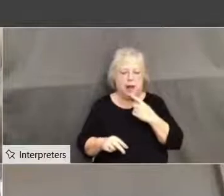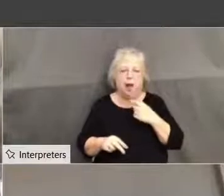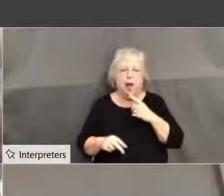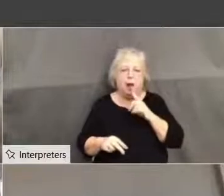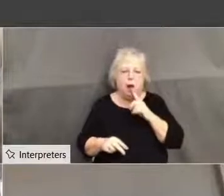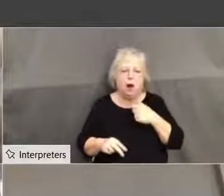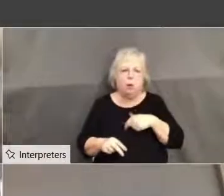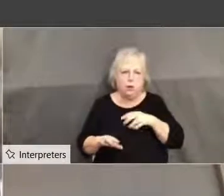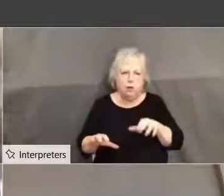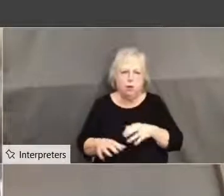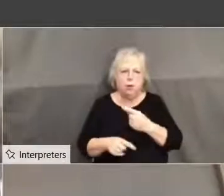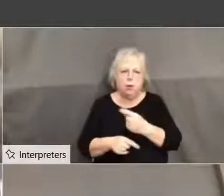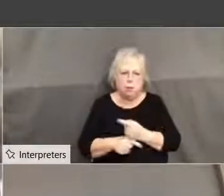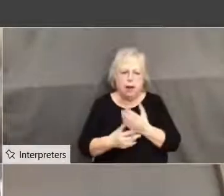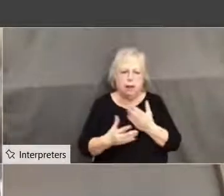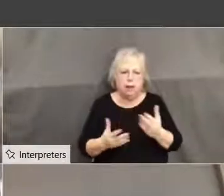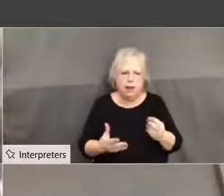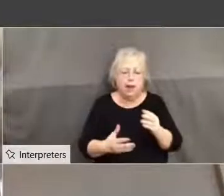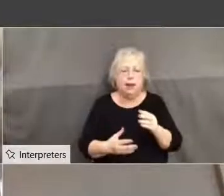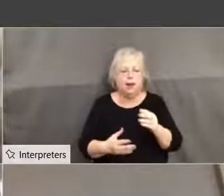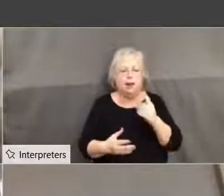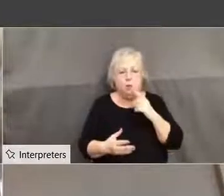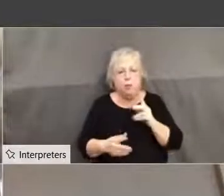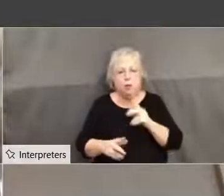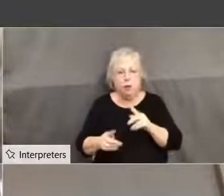that we're supposed to be helping? And that's all.